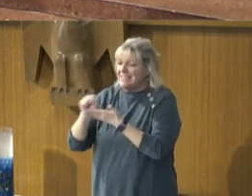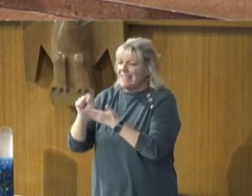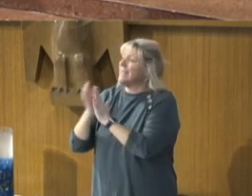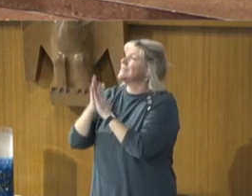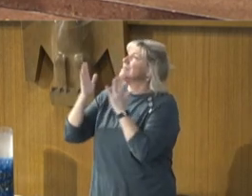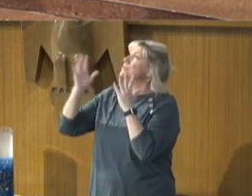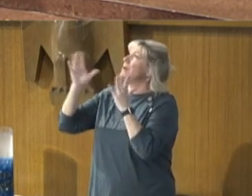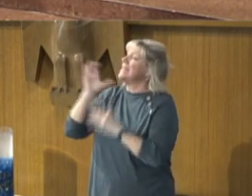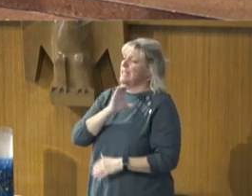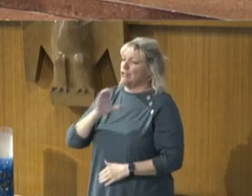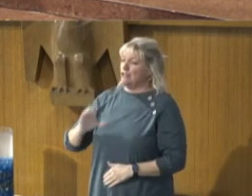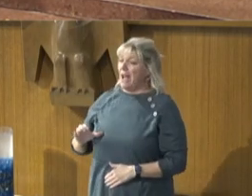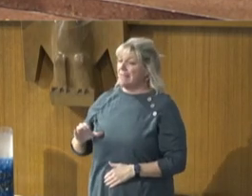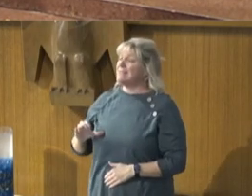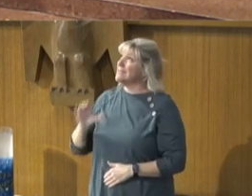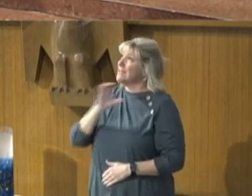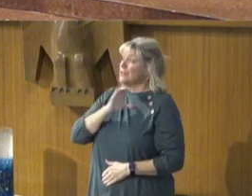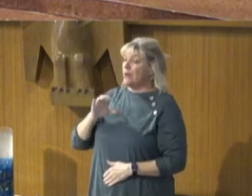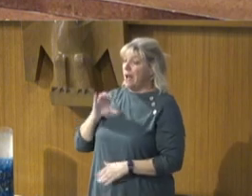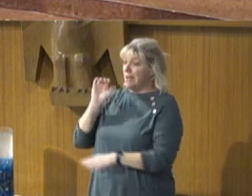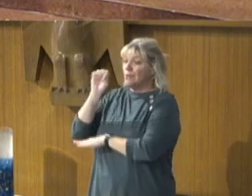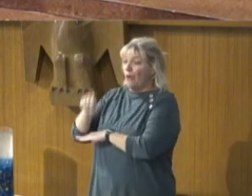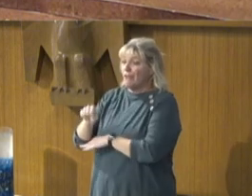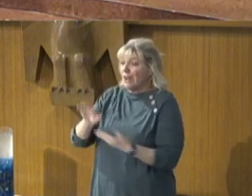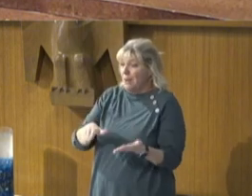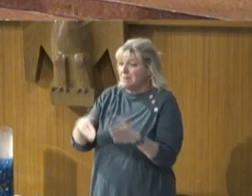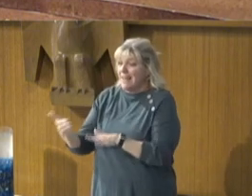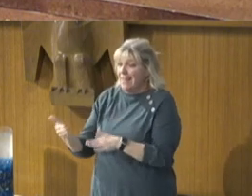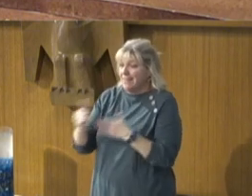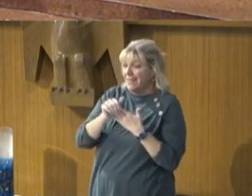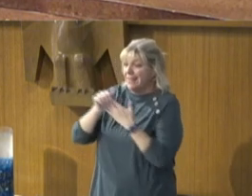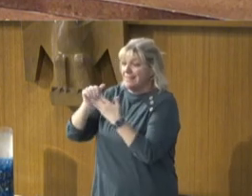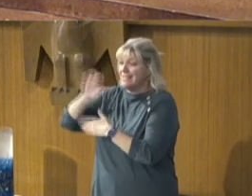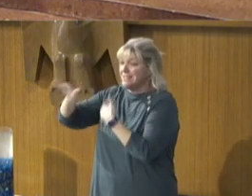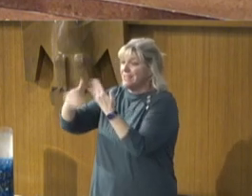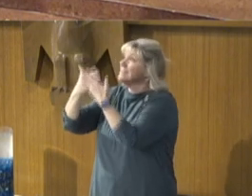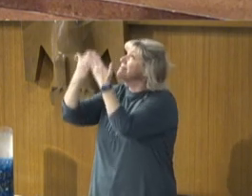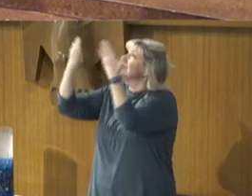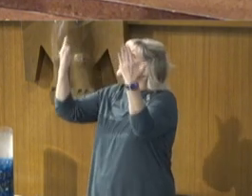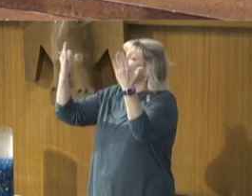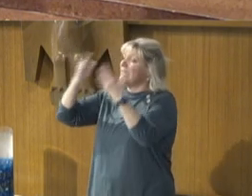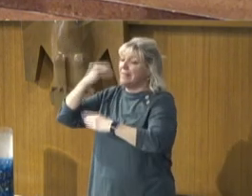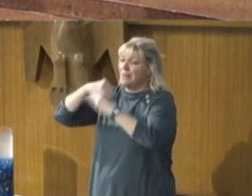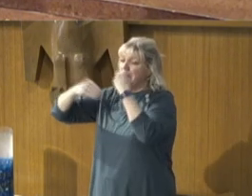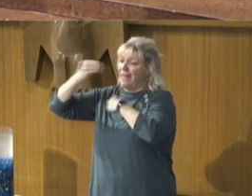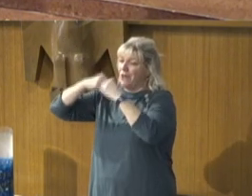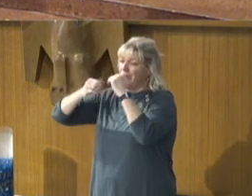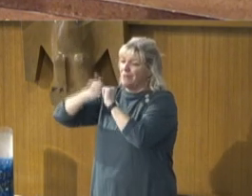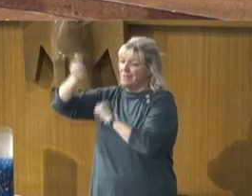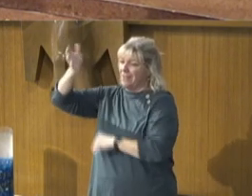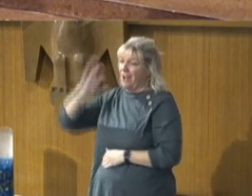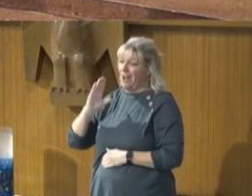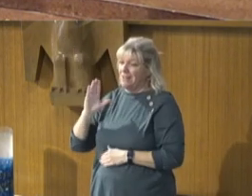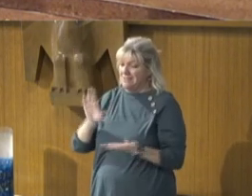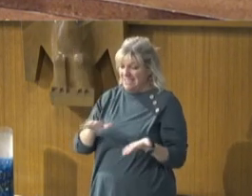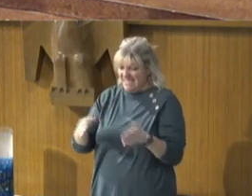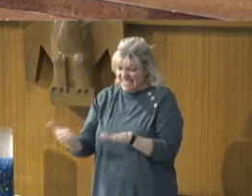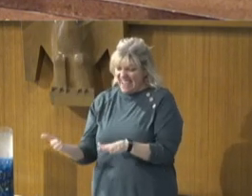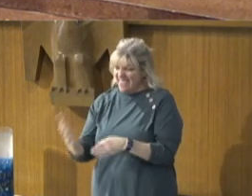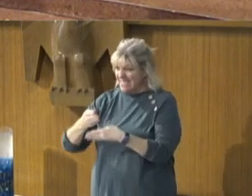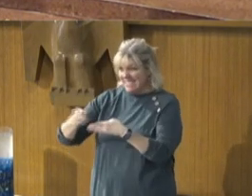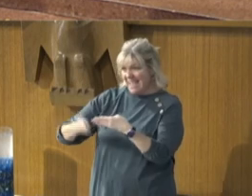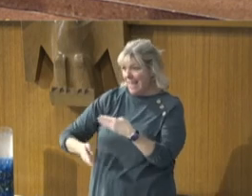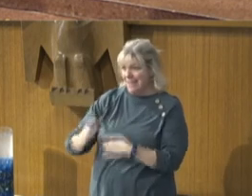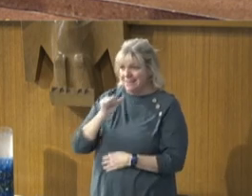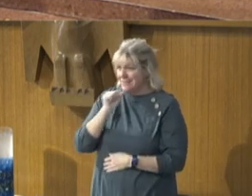Christ, who has overcome death and leads us all to God's heavenly banquet, reminding us that death is not the end, but